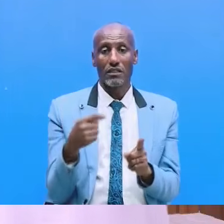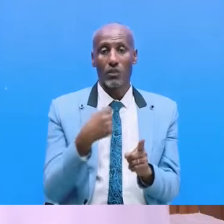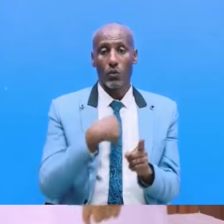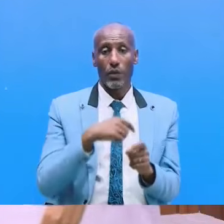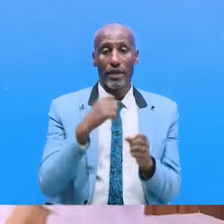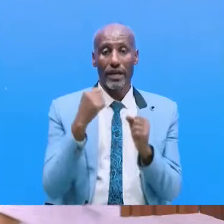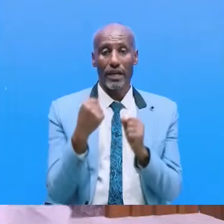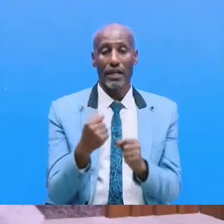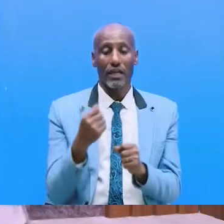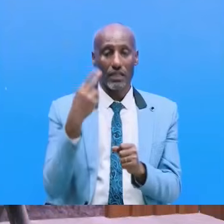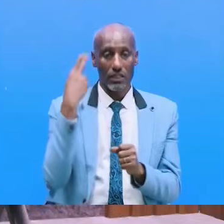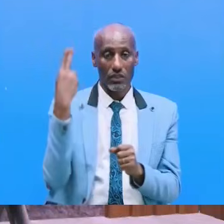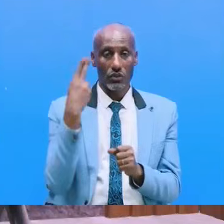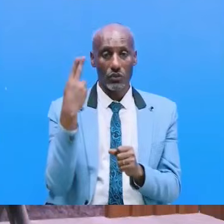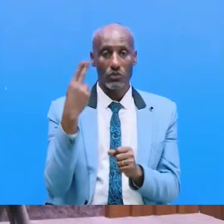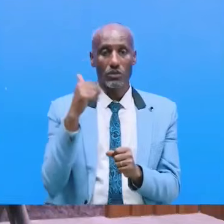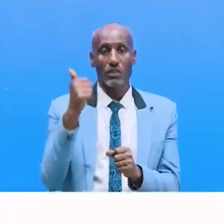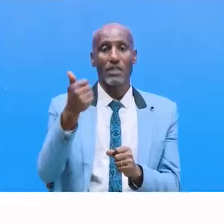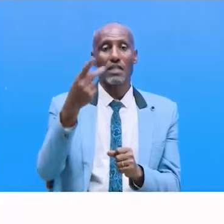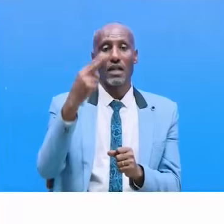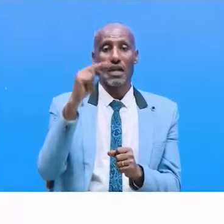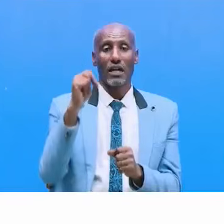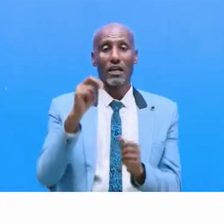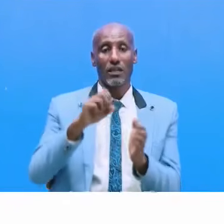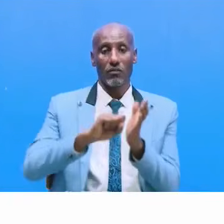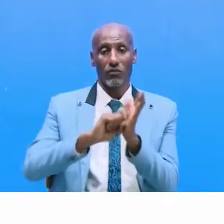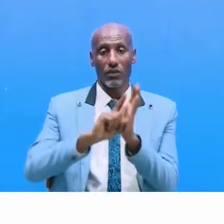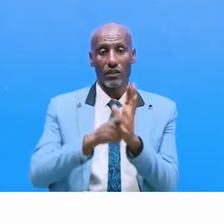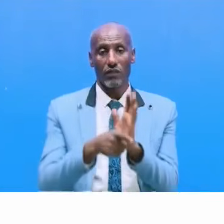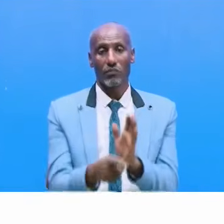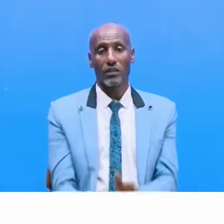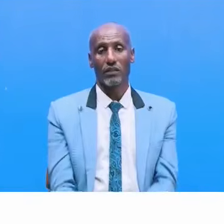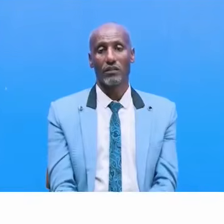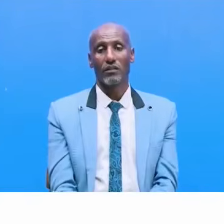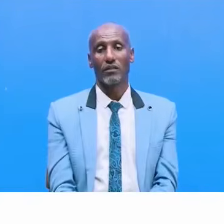an. For example, look this word, students.